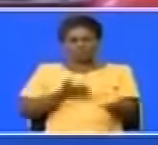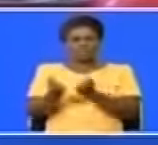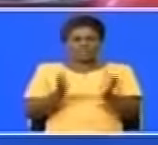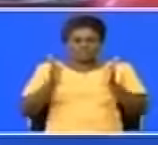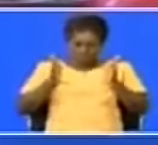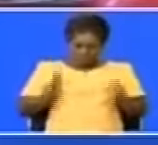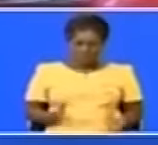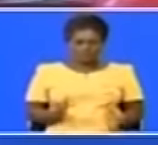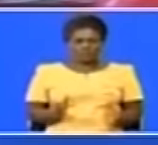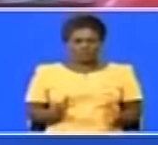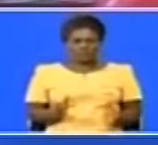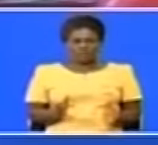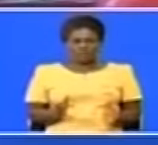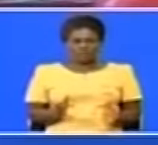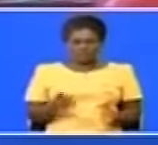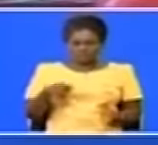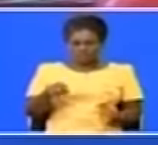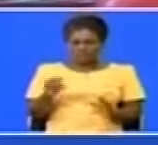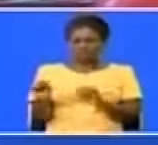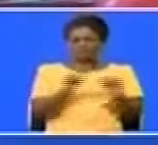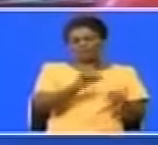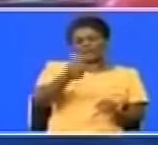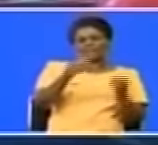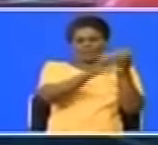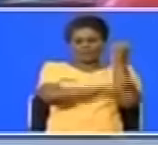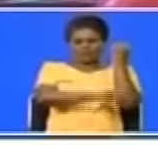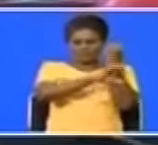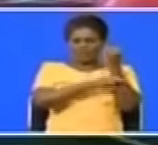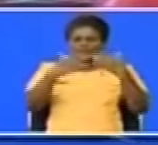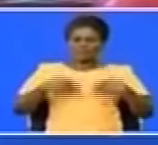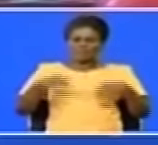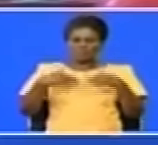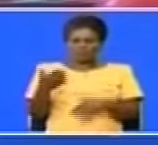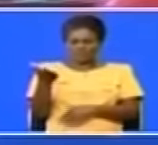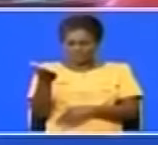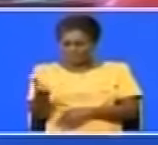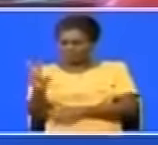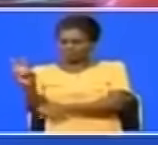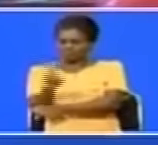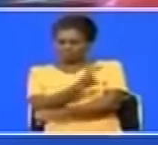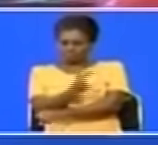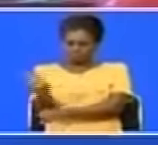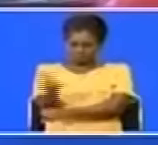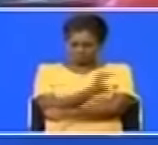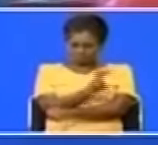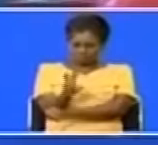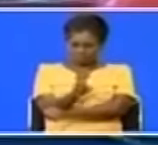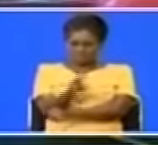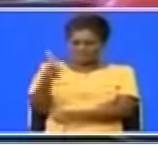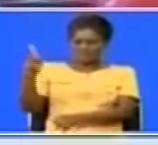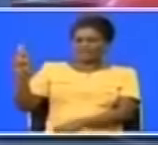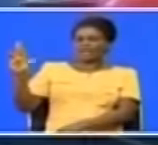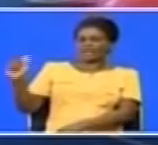importer who are supposed to take that sugar to their countries where it belongs to. There are people who are supposed to observe those sugars have crossed, which is